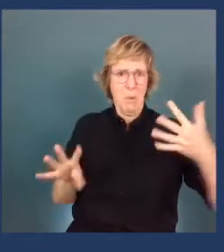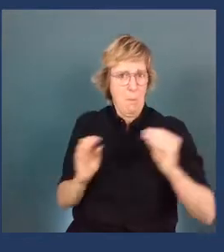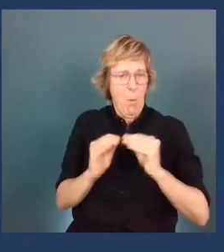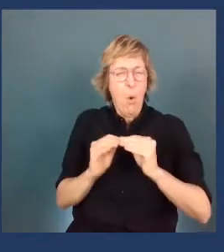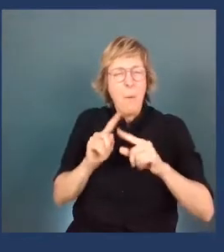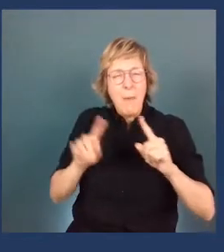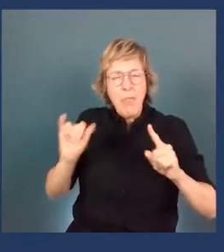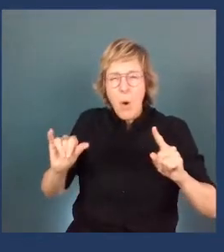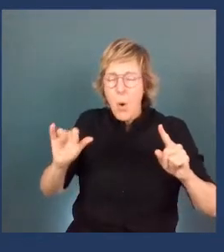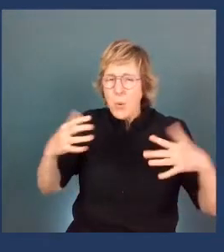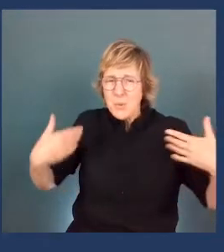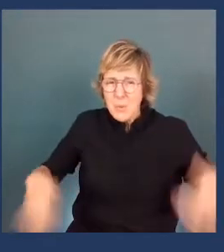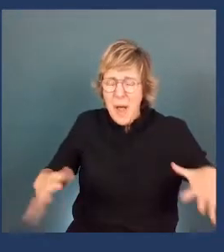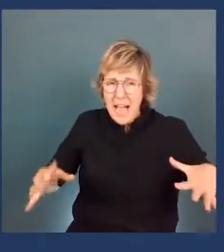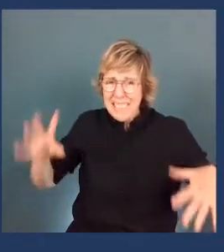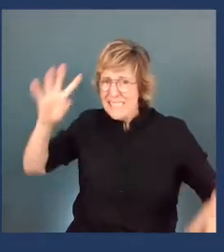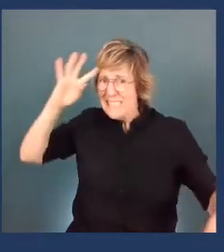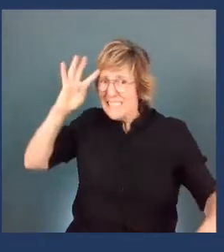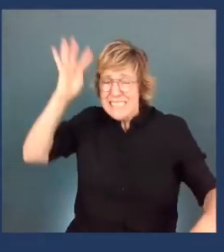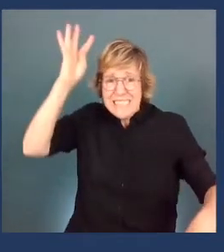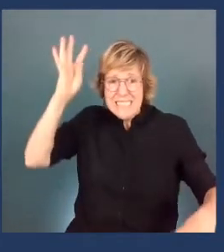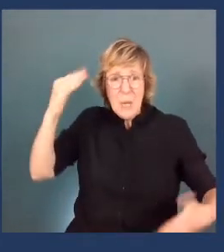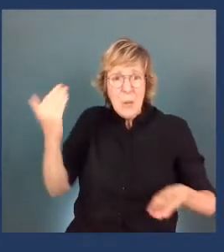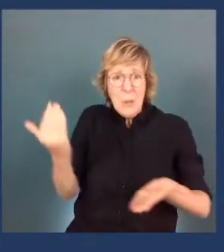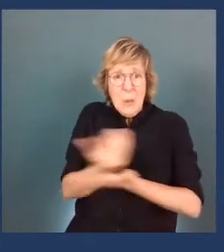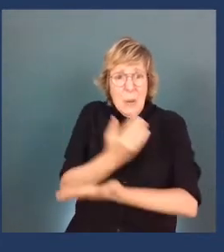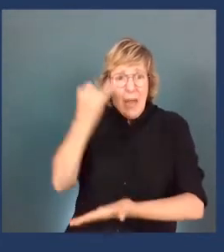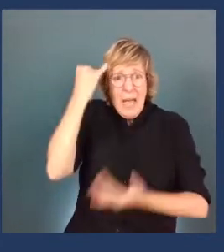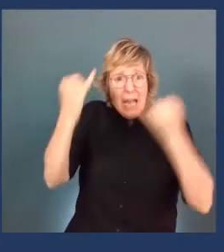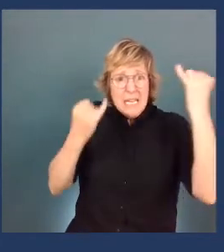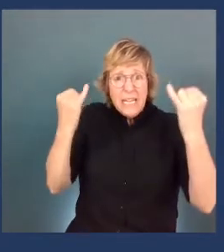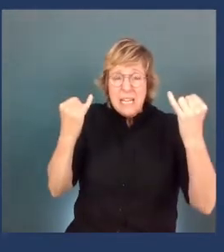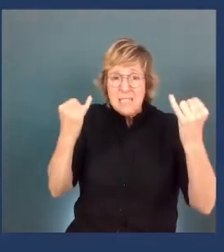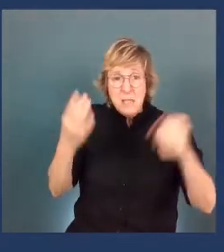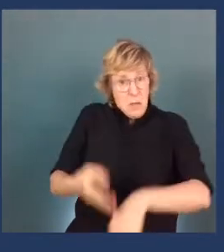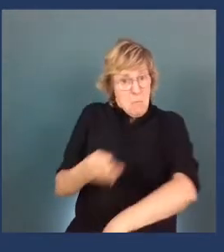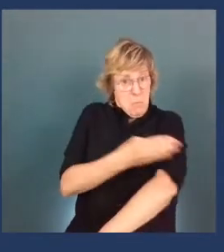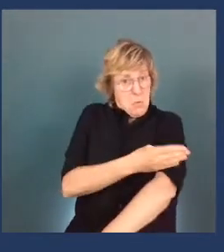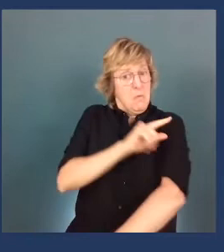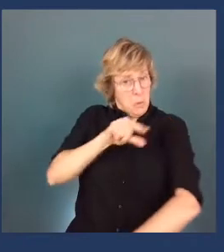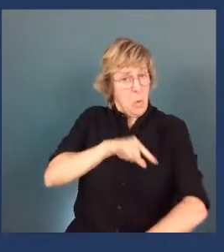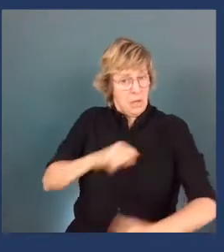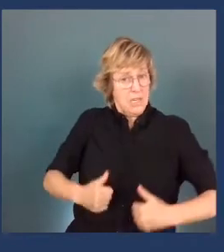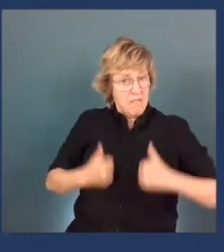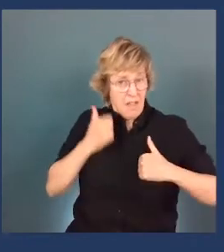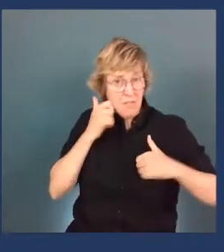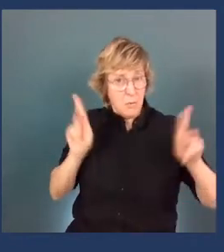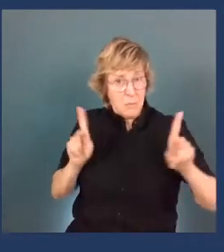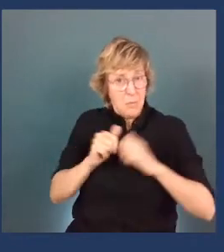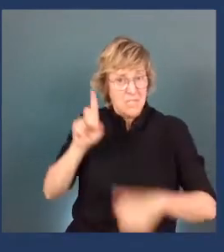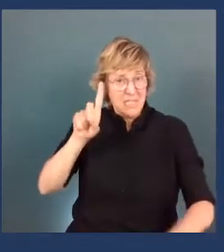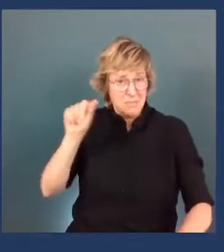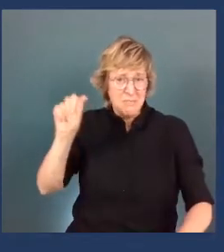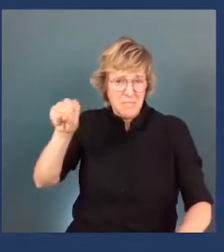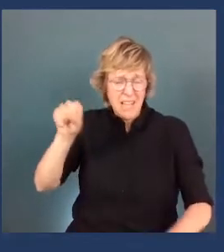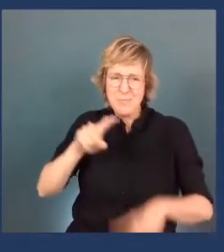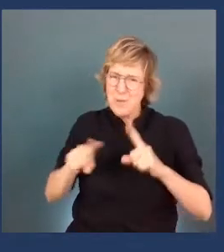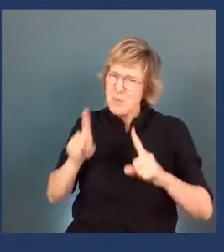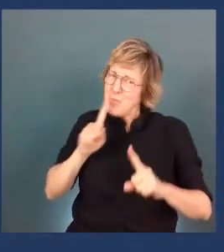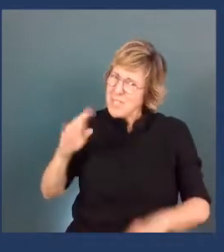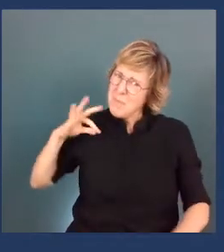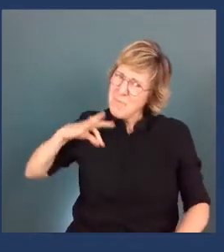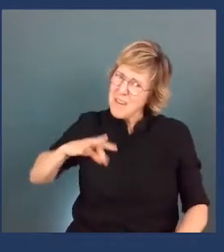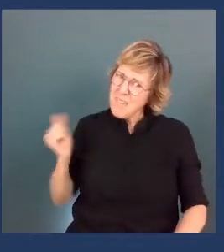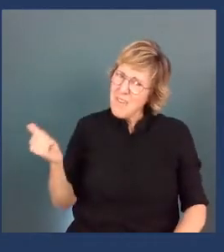these breakthrough innovations not just improve the quality of life for people with disabilities, but again, I think benefit